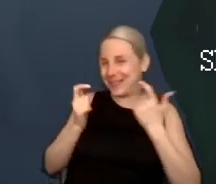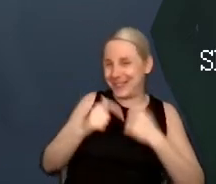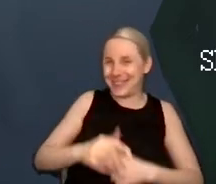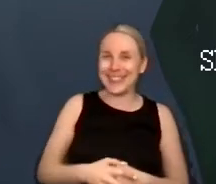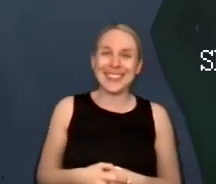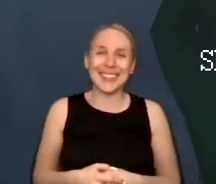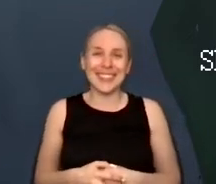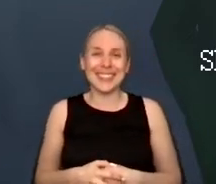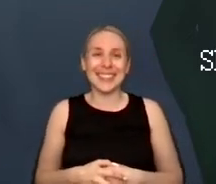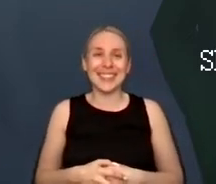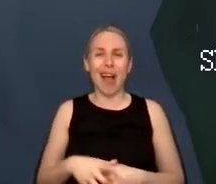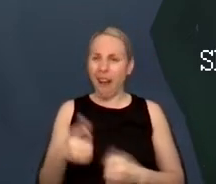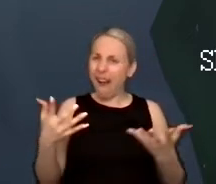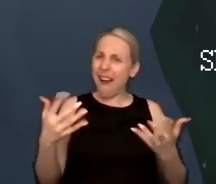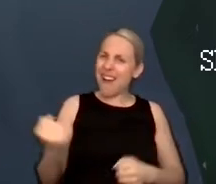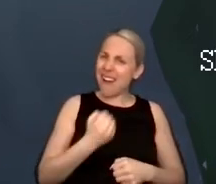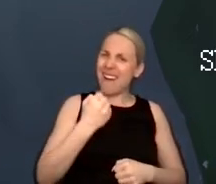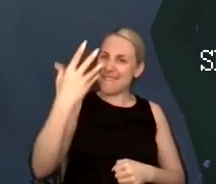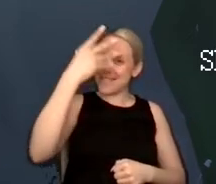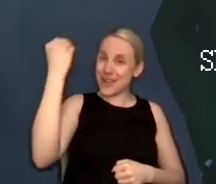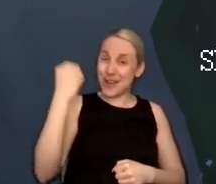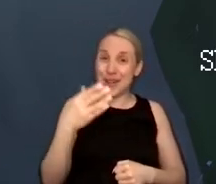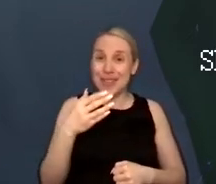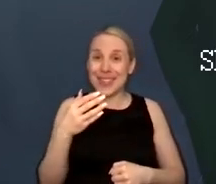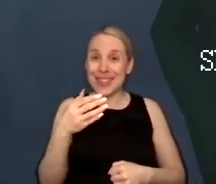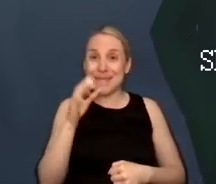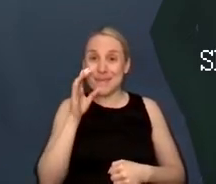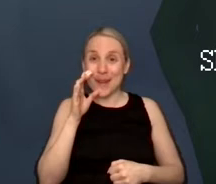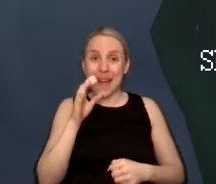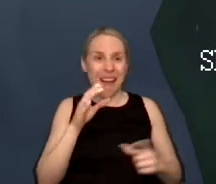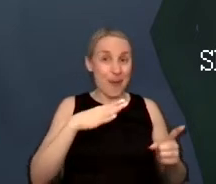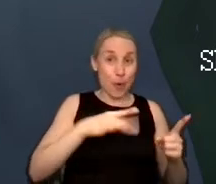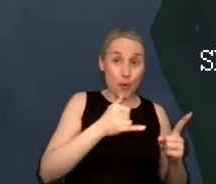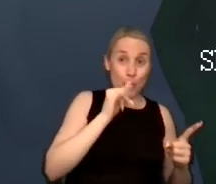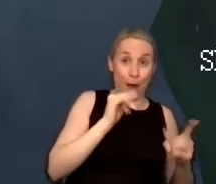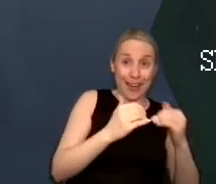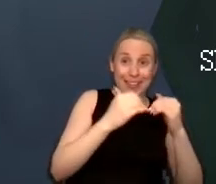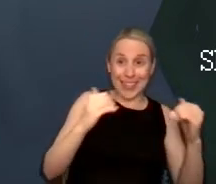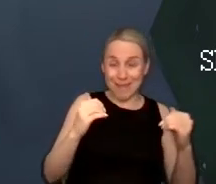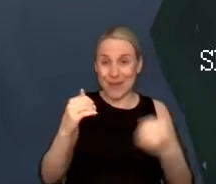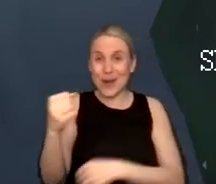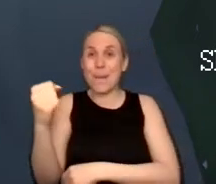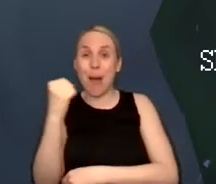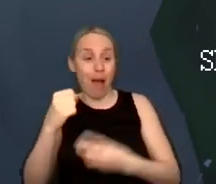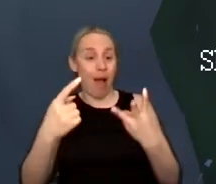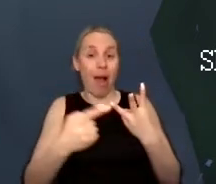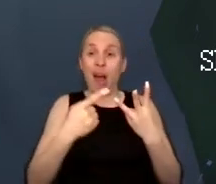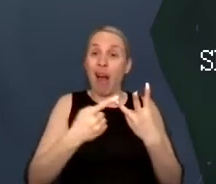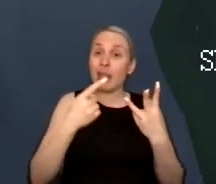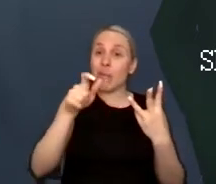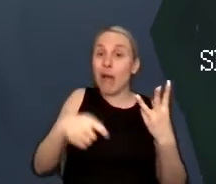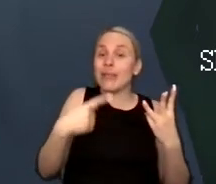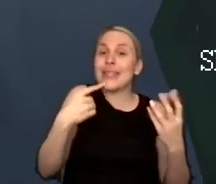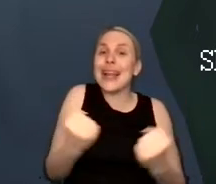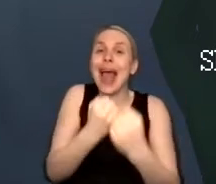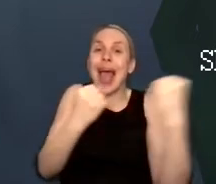Yeah, we forgot the bar. So they want wine and a bar? But also the energy hive, which I think is really nice, because that's great. It's